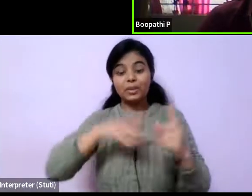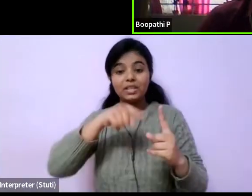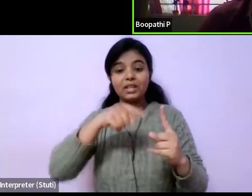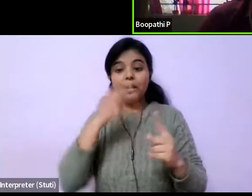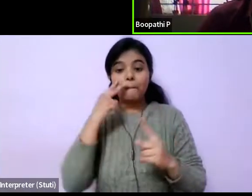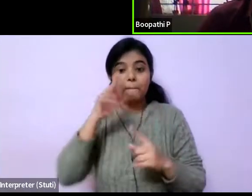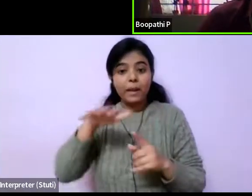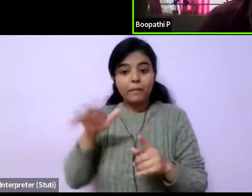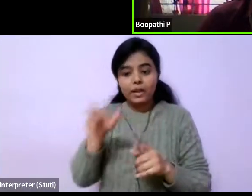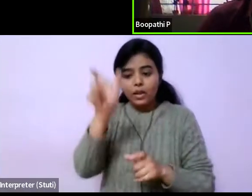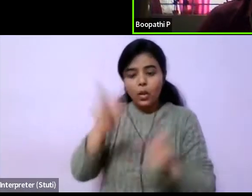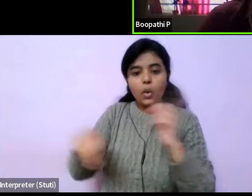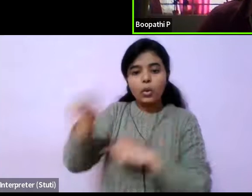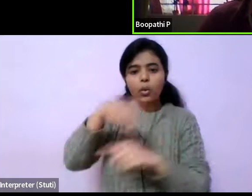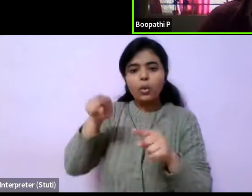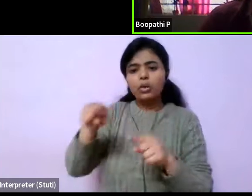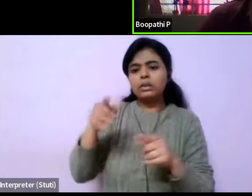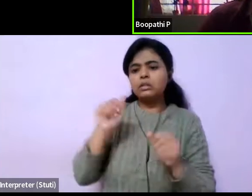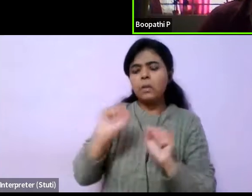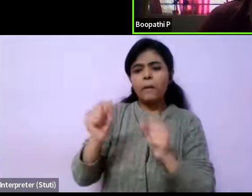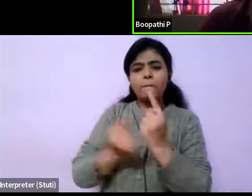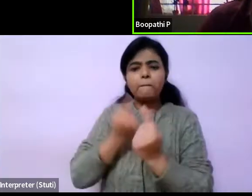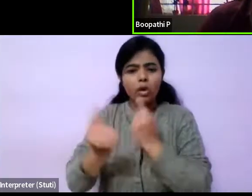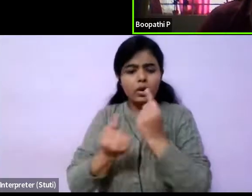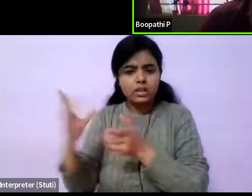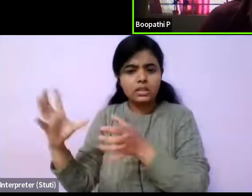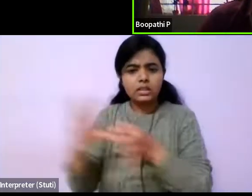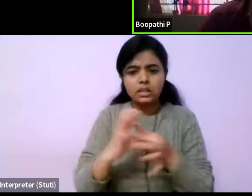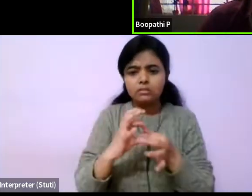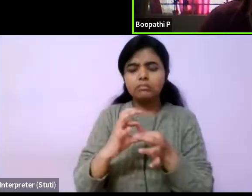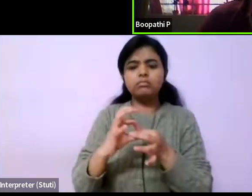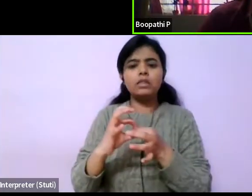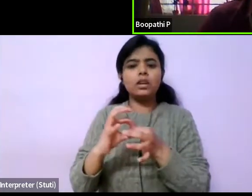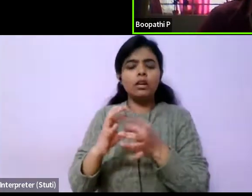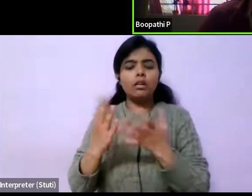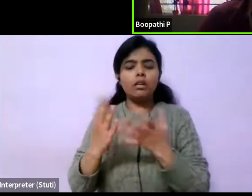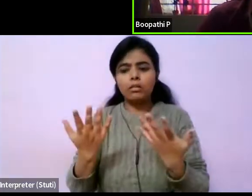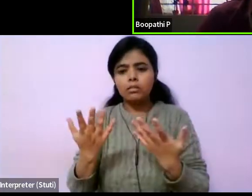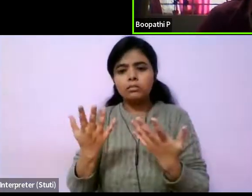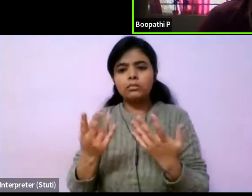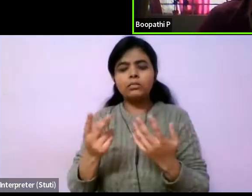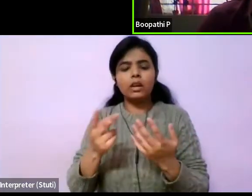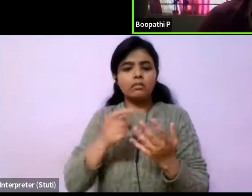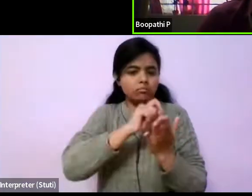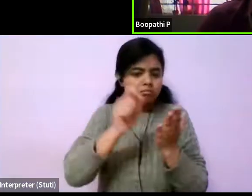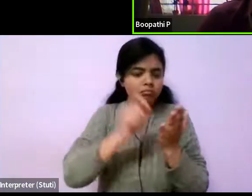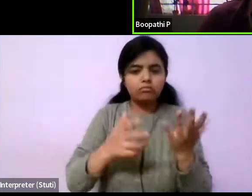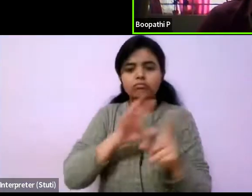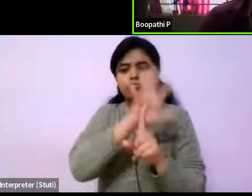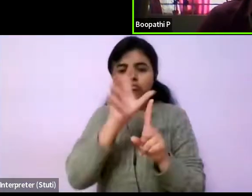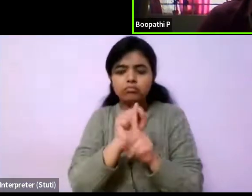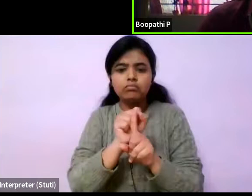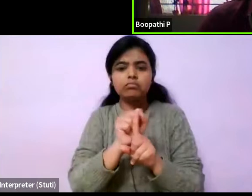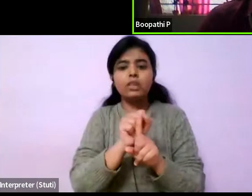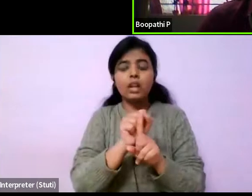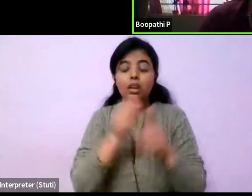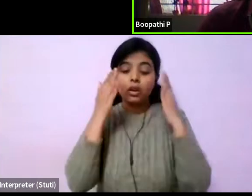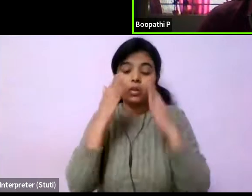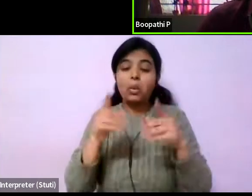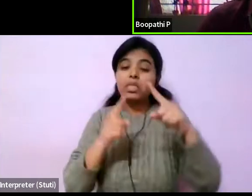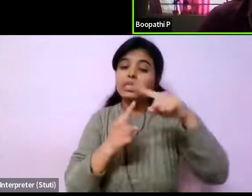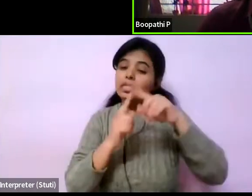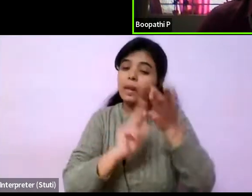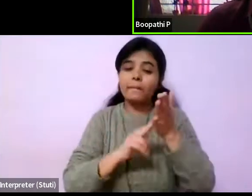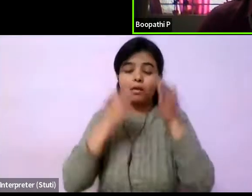in the representation of, or the rather politics of representation of blind in literature, culture, particularly in Tamil